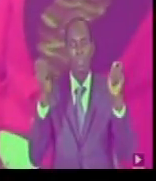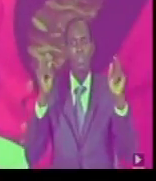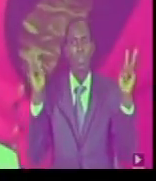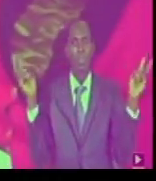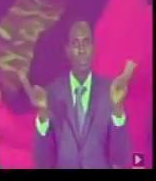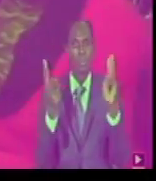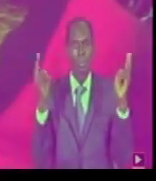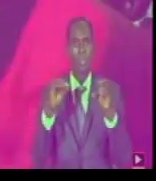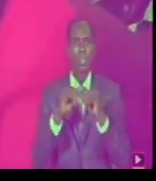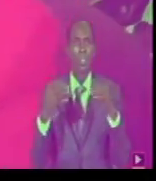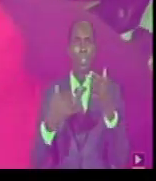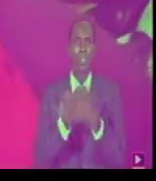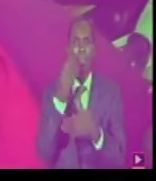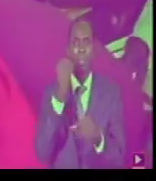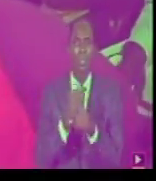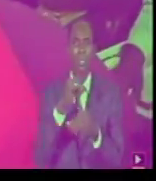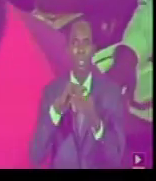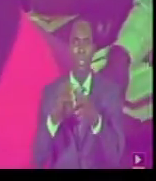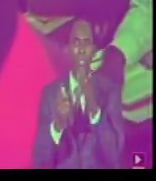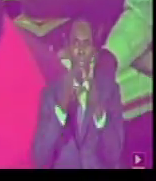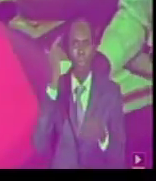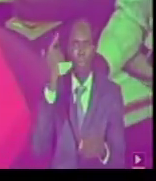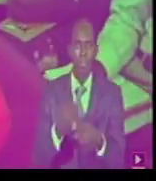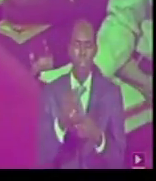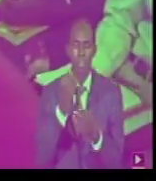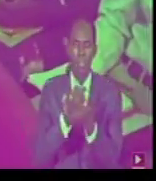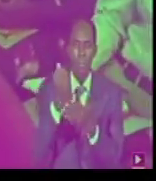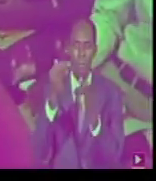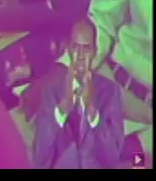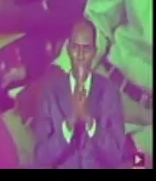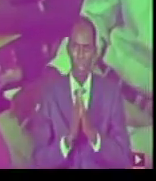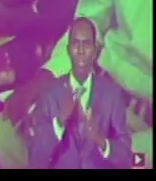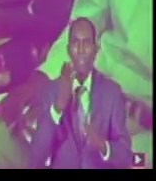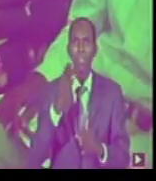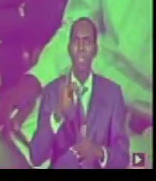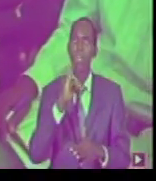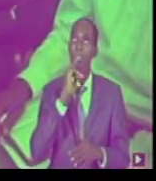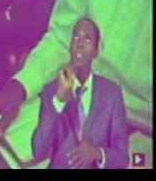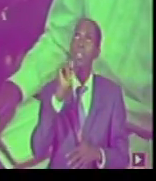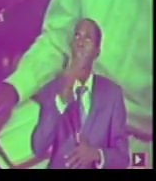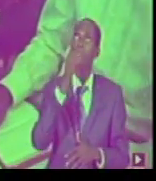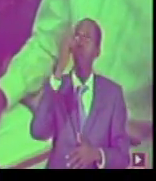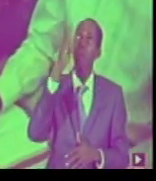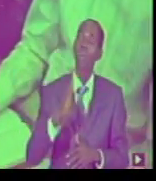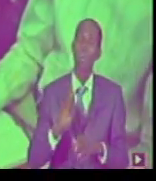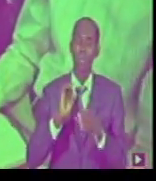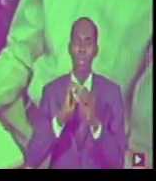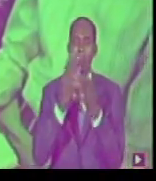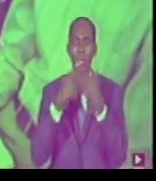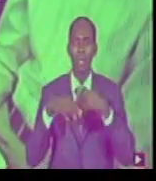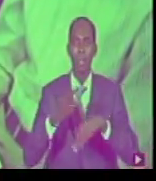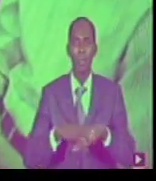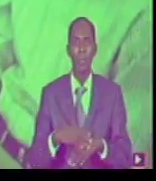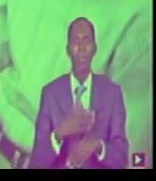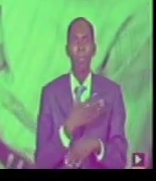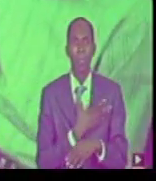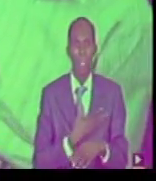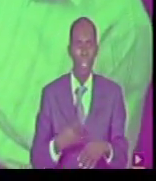in Jesus' name. There is a God in heaven, and he